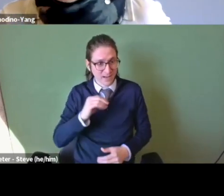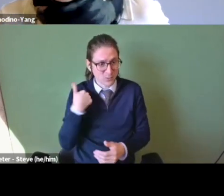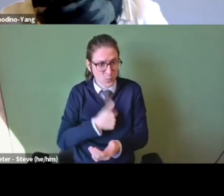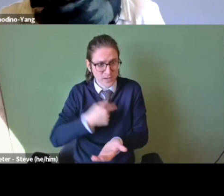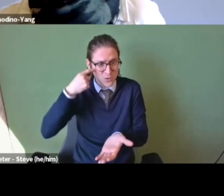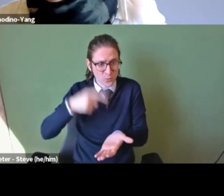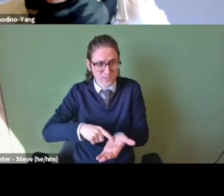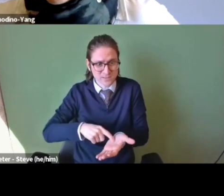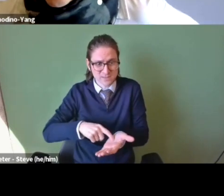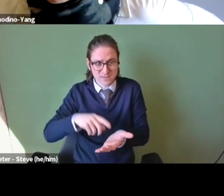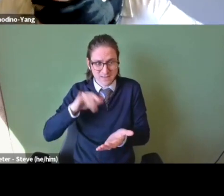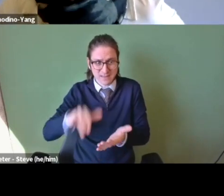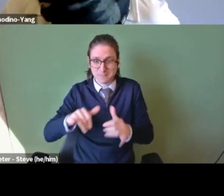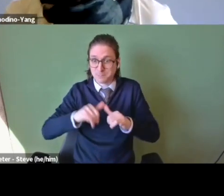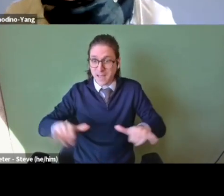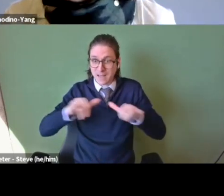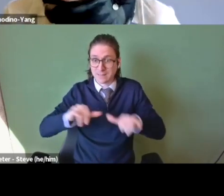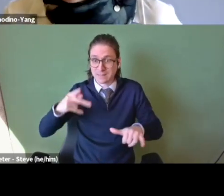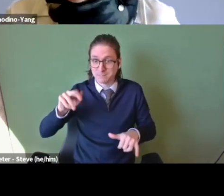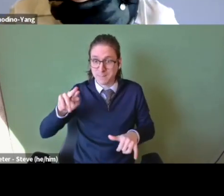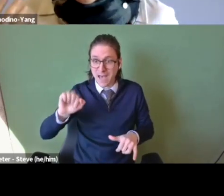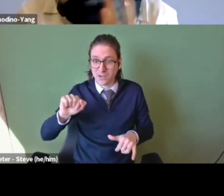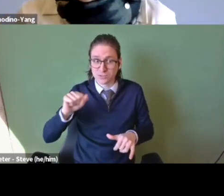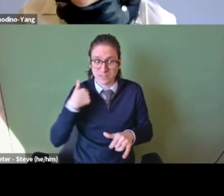described, despite that we're controlling for